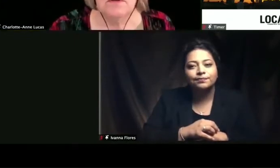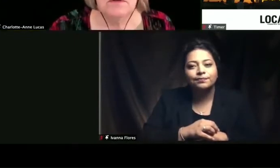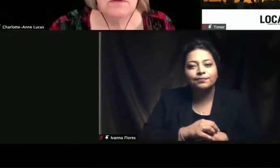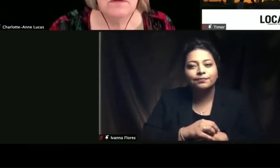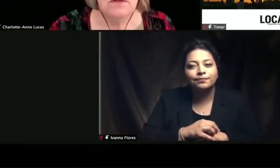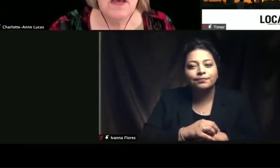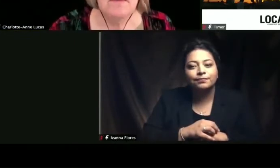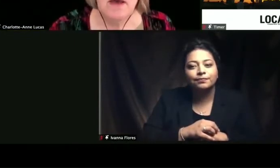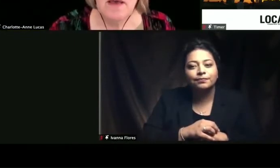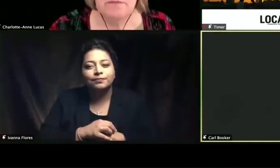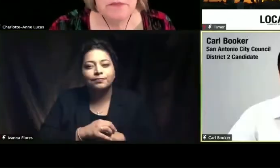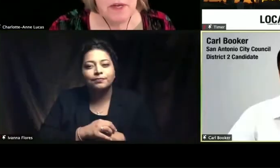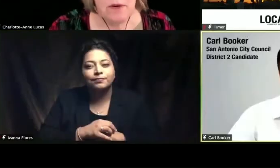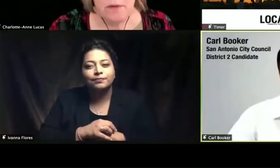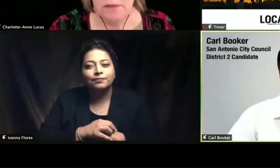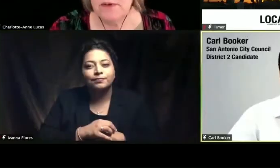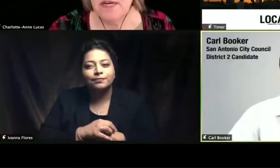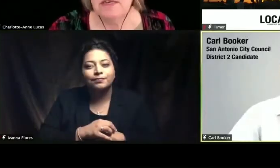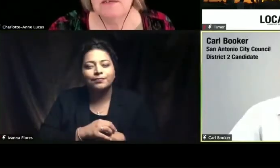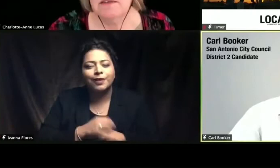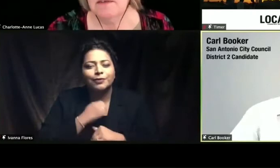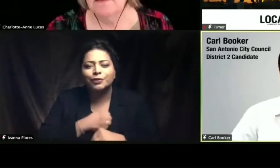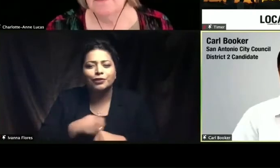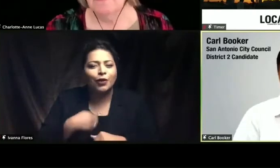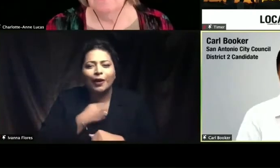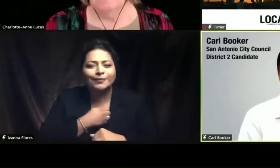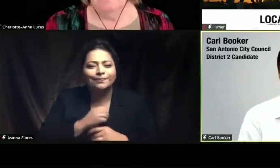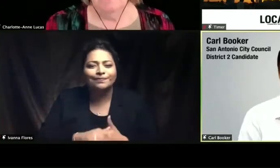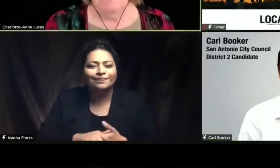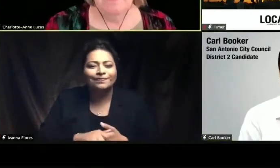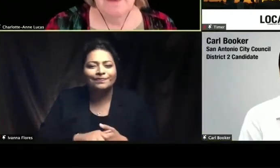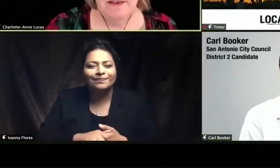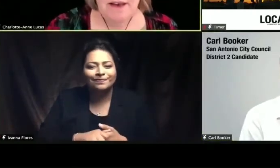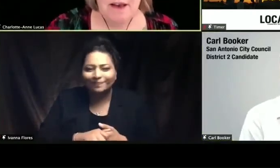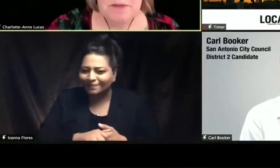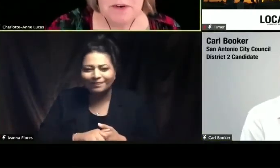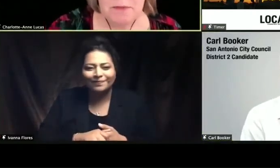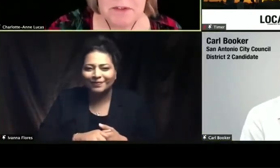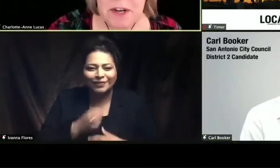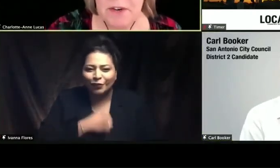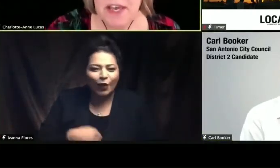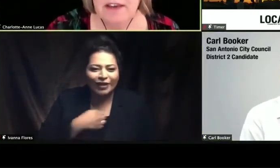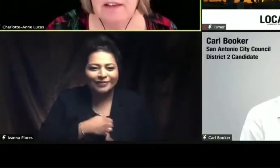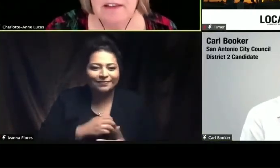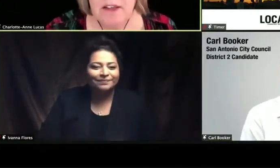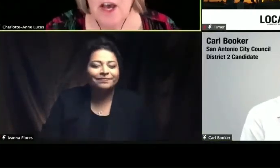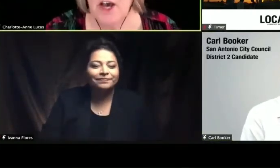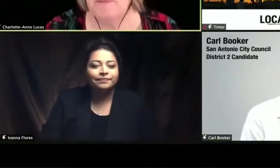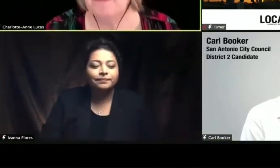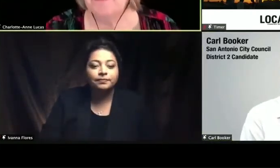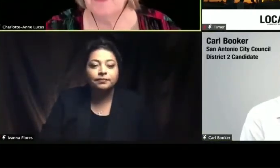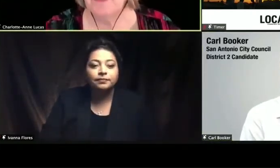Yes, you did. I'm terribly sorry. It's all right. Things happen. I'm terribly sorry. Okay.